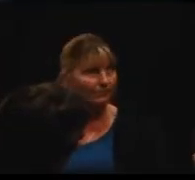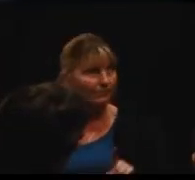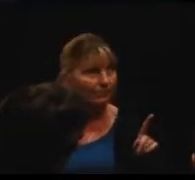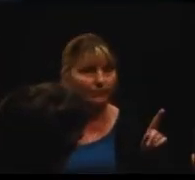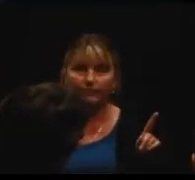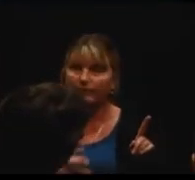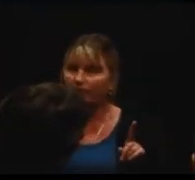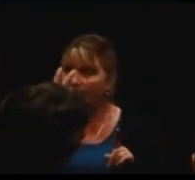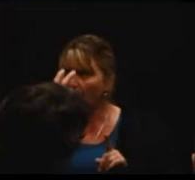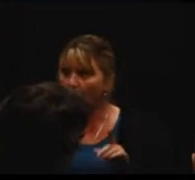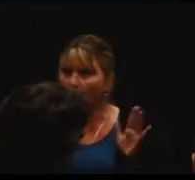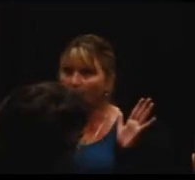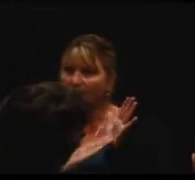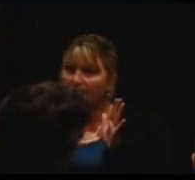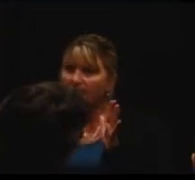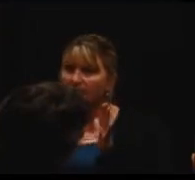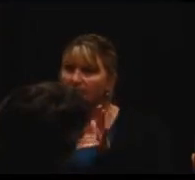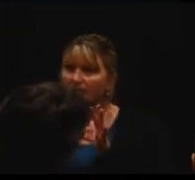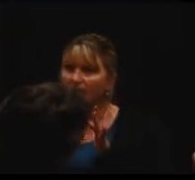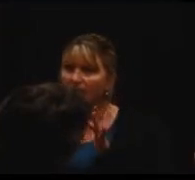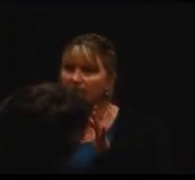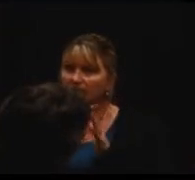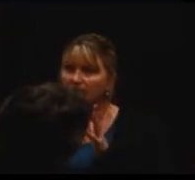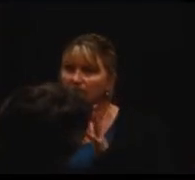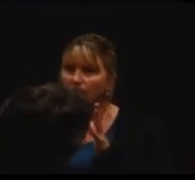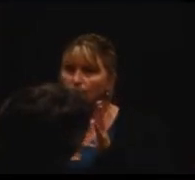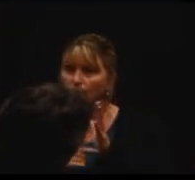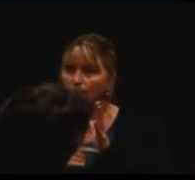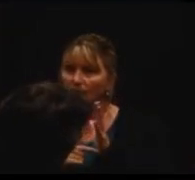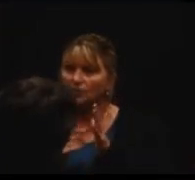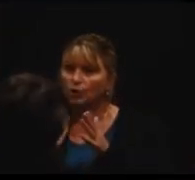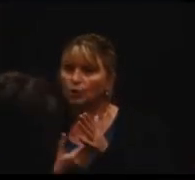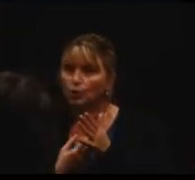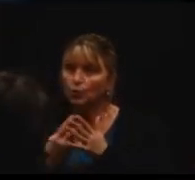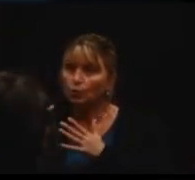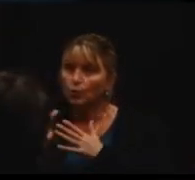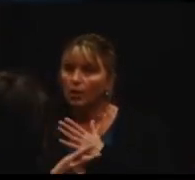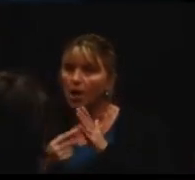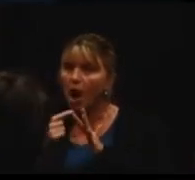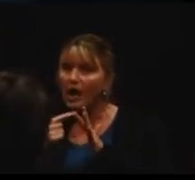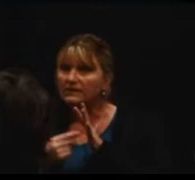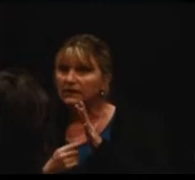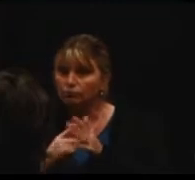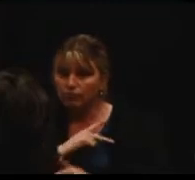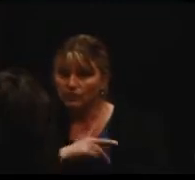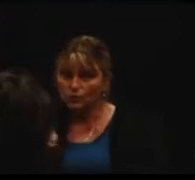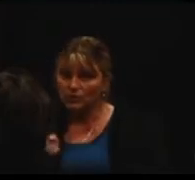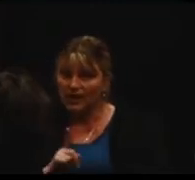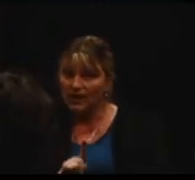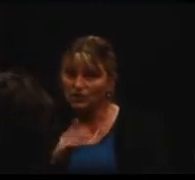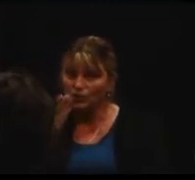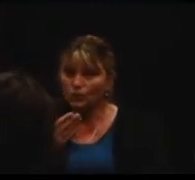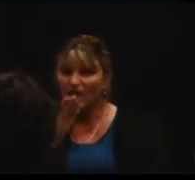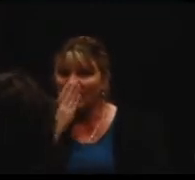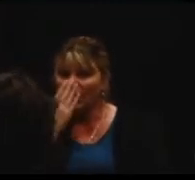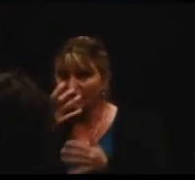new IITP, has a program of getting IT professionals into schools and in front of classrooms. So I encourage